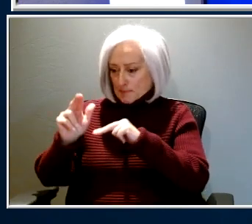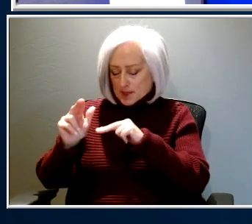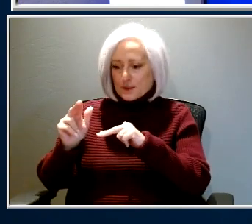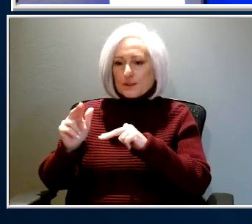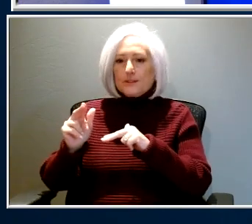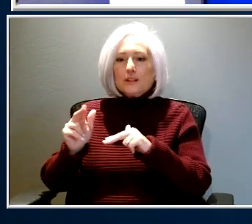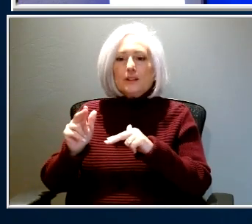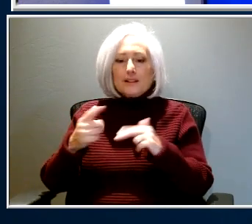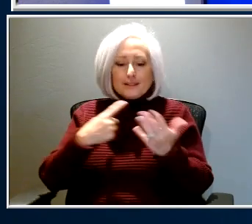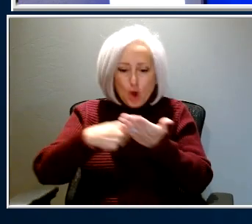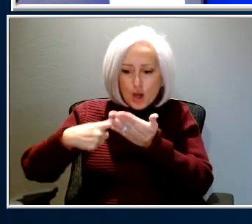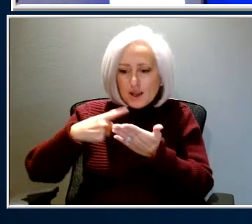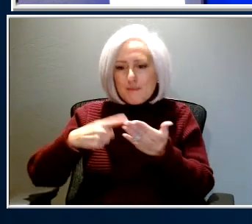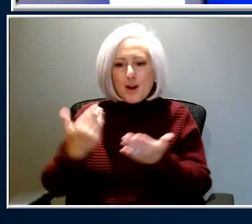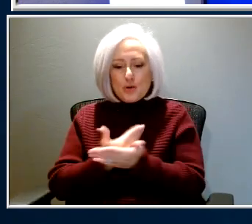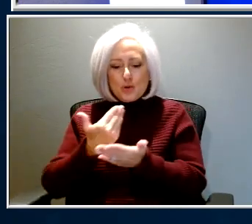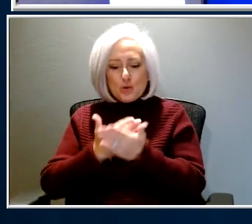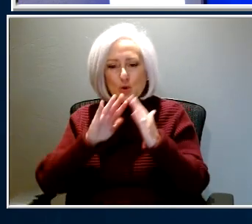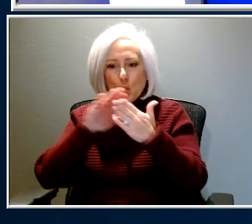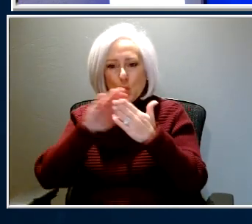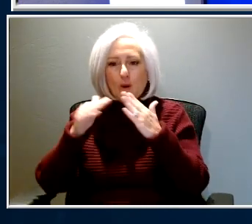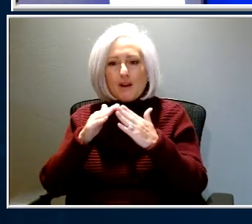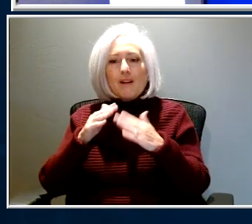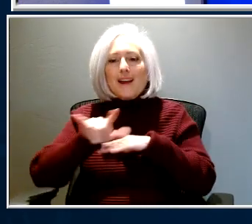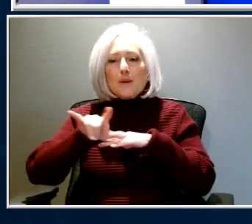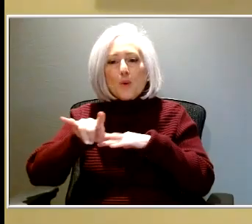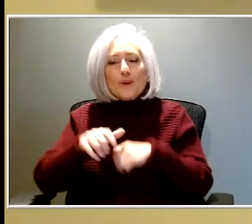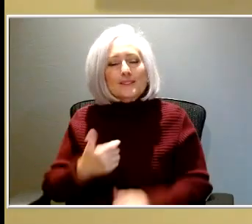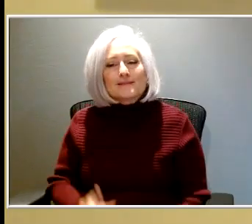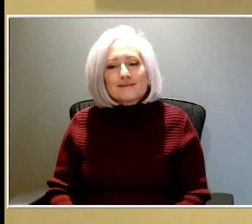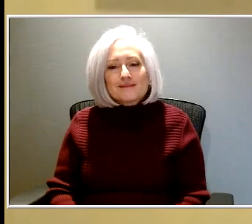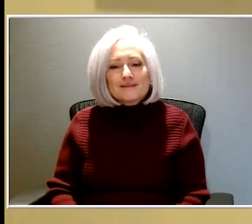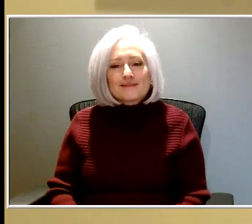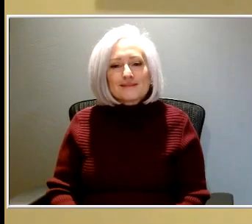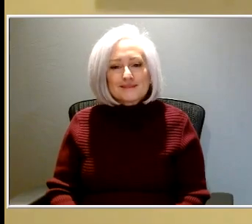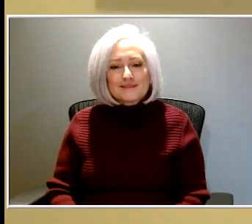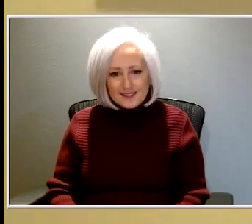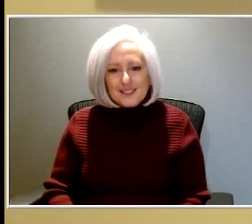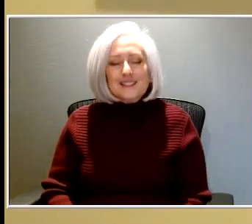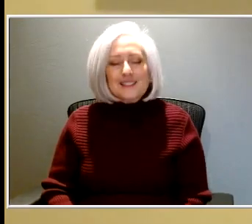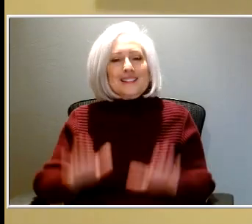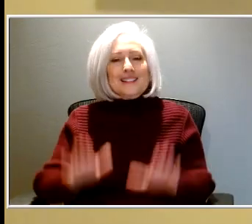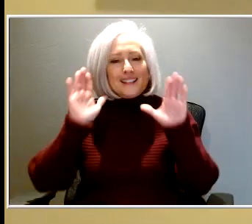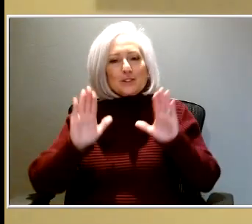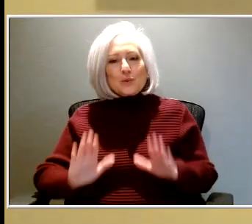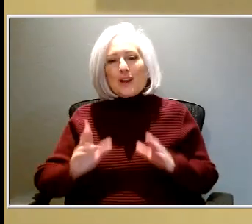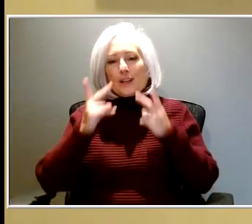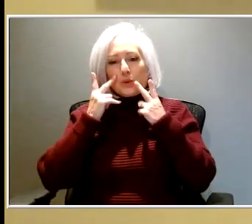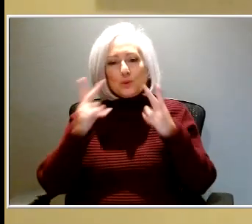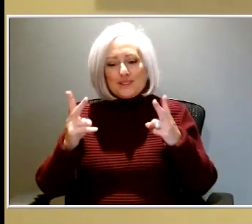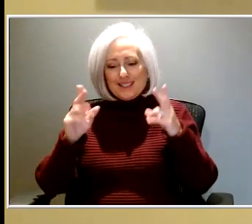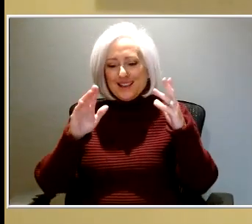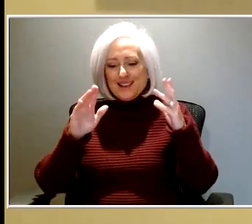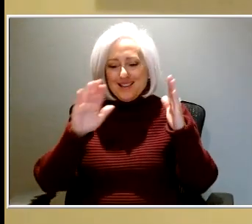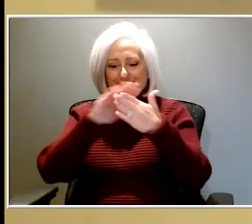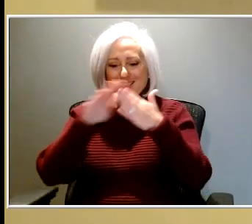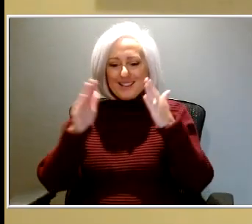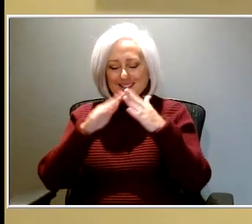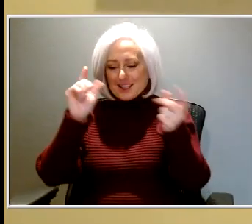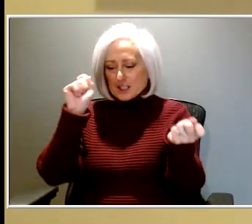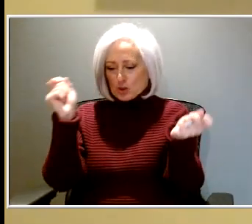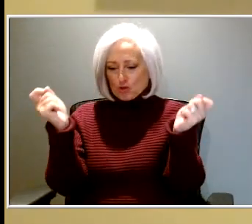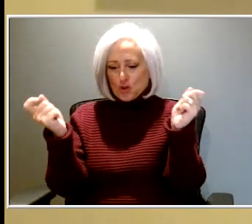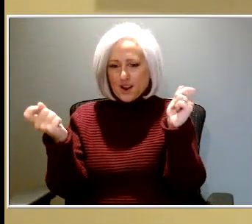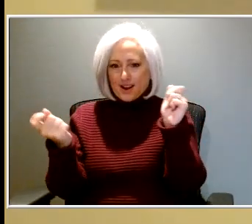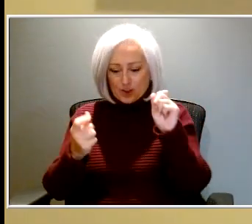talking about this new space? Well, I think it's great to see the community evolve and all the exciting things that are happening,